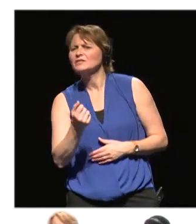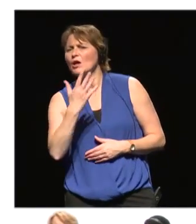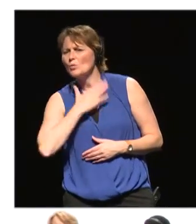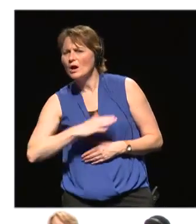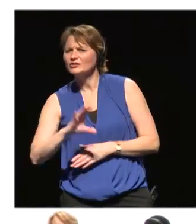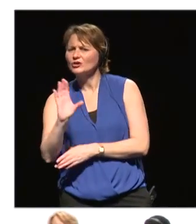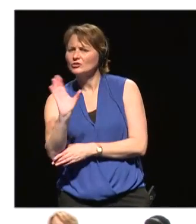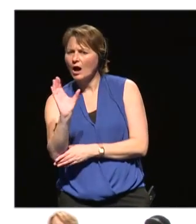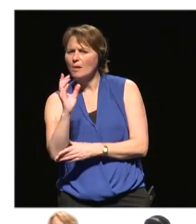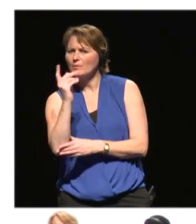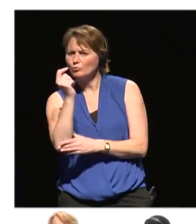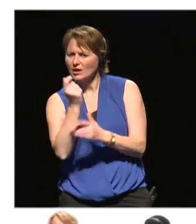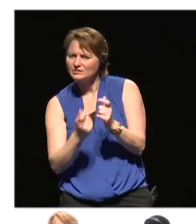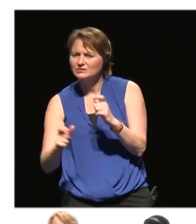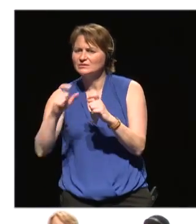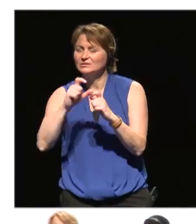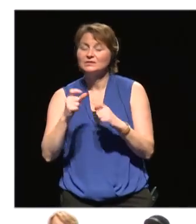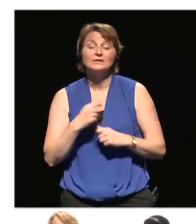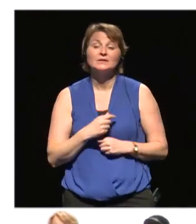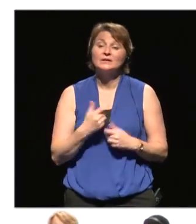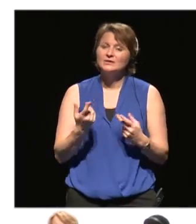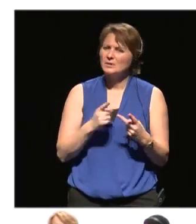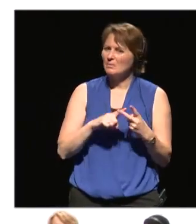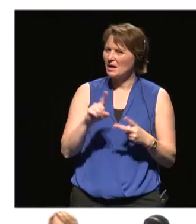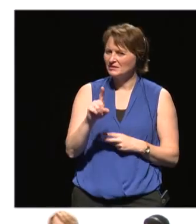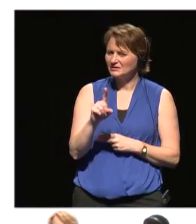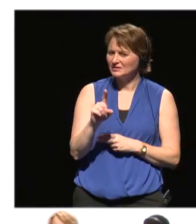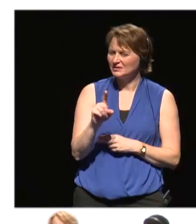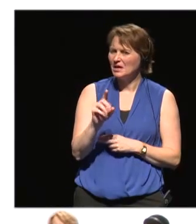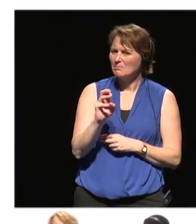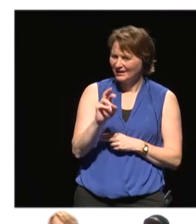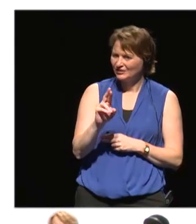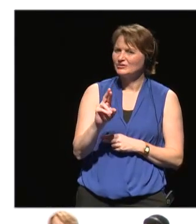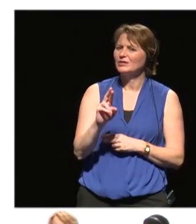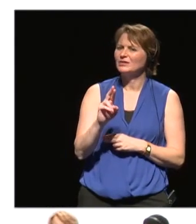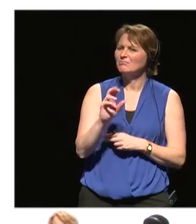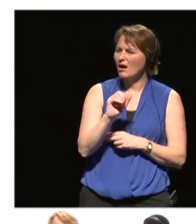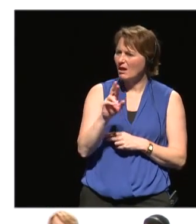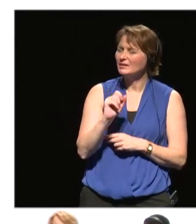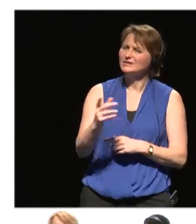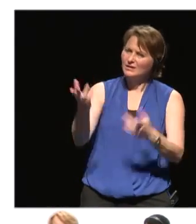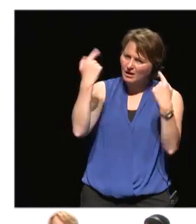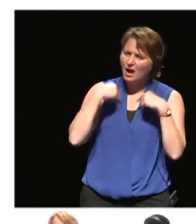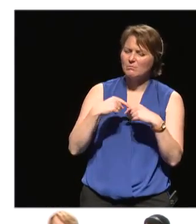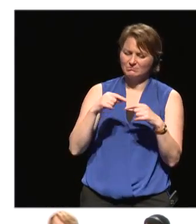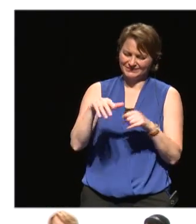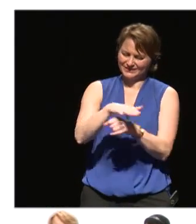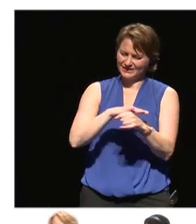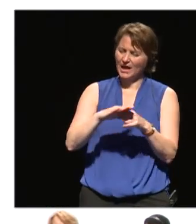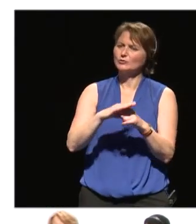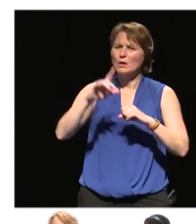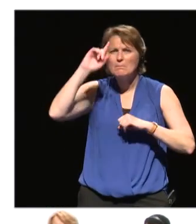wanted decisions. And on the other hand, Mr. Hollande was saying, come to Paris with sectoral plans for